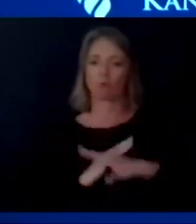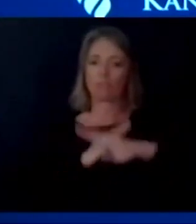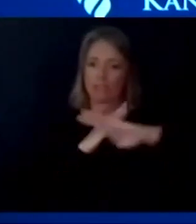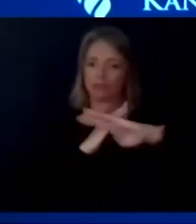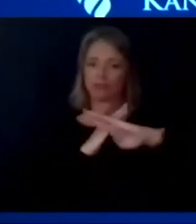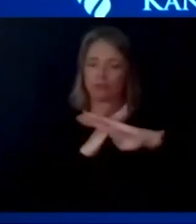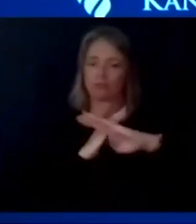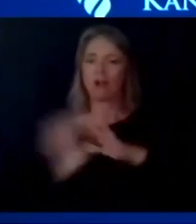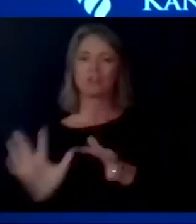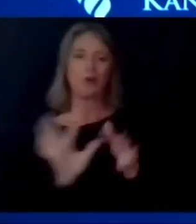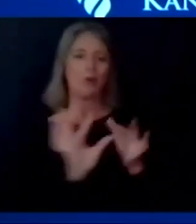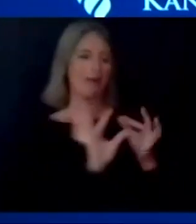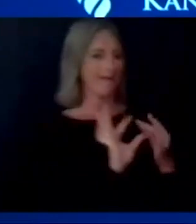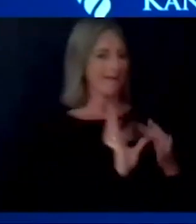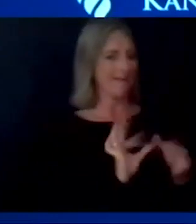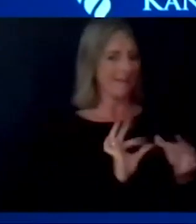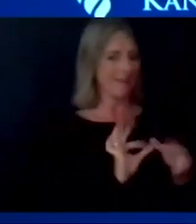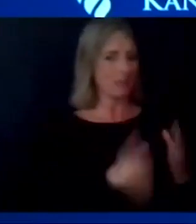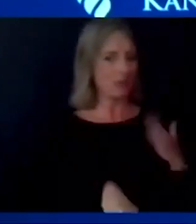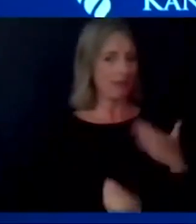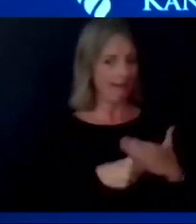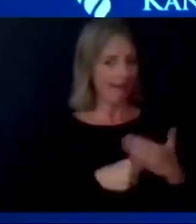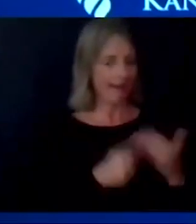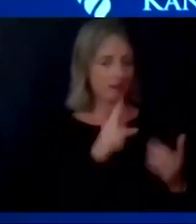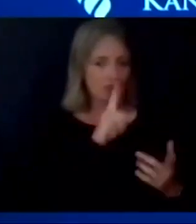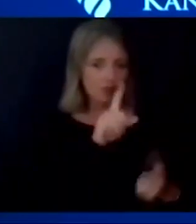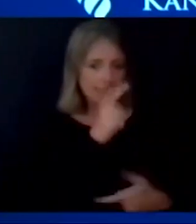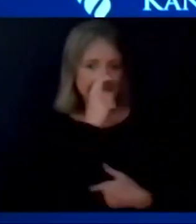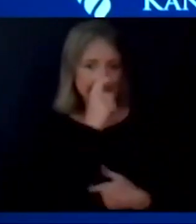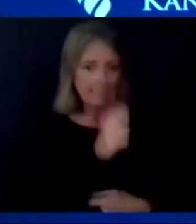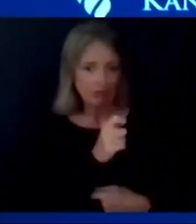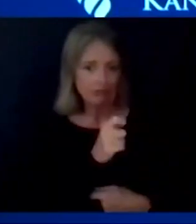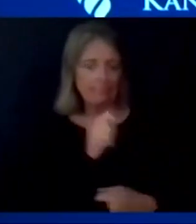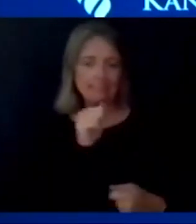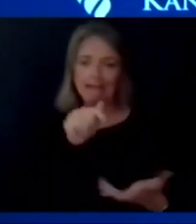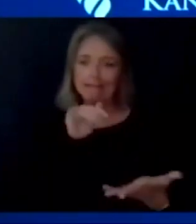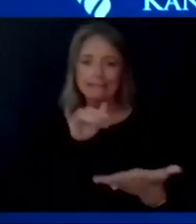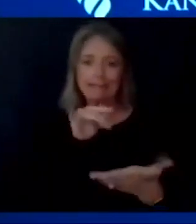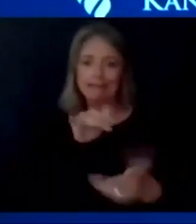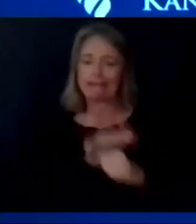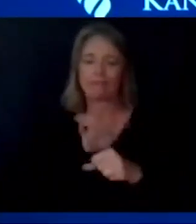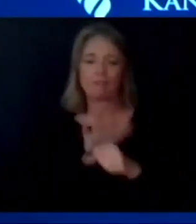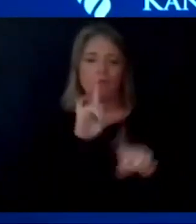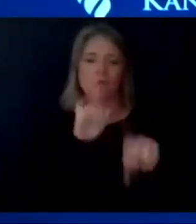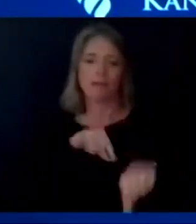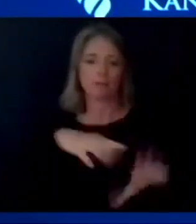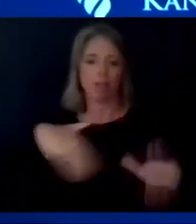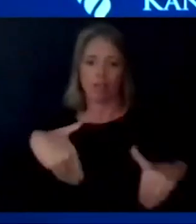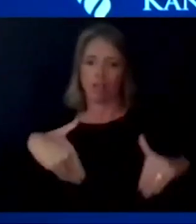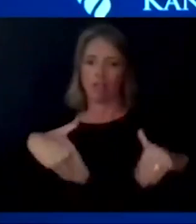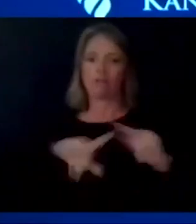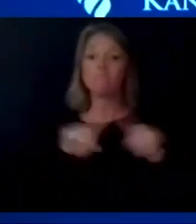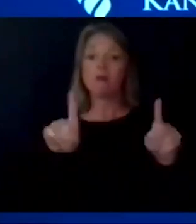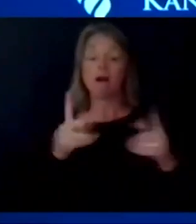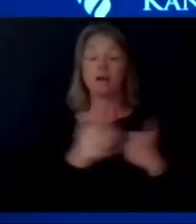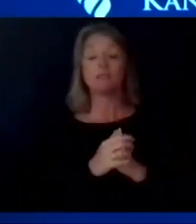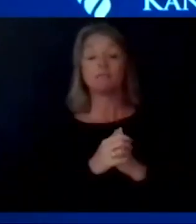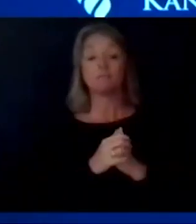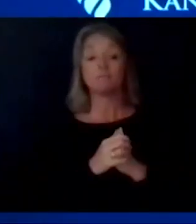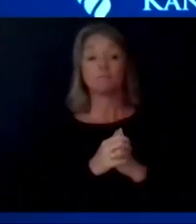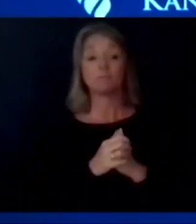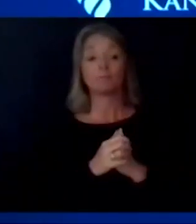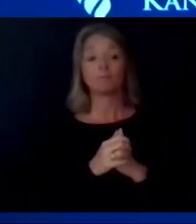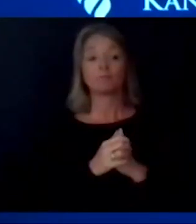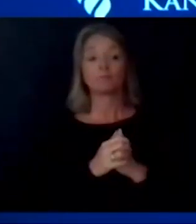really interesting question out there that's under study that we don't know the answer to yet is whether or not you're better off staying with the